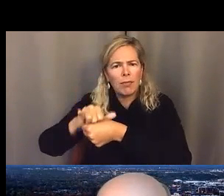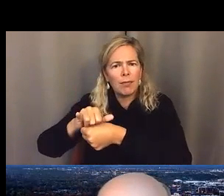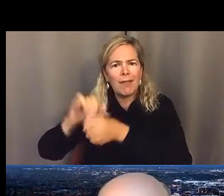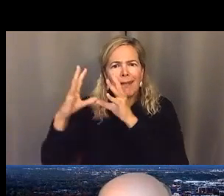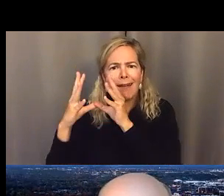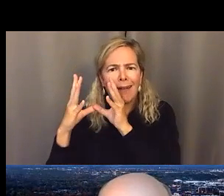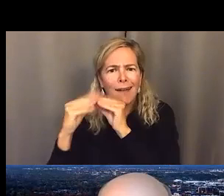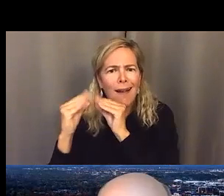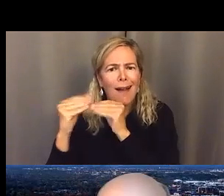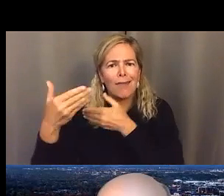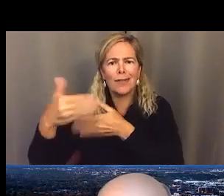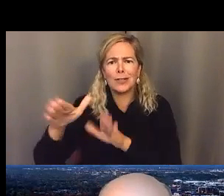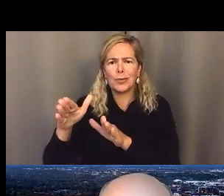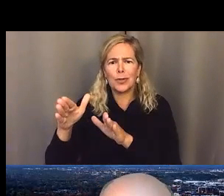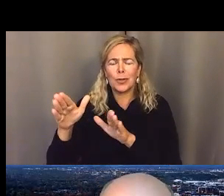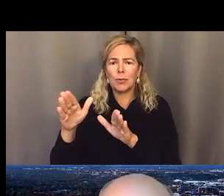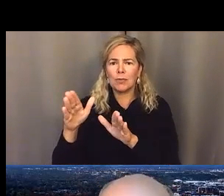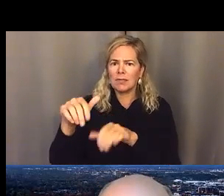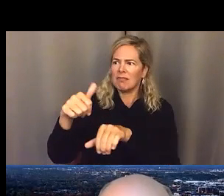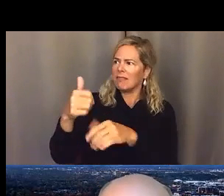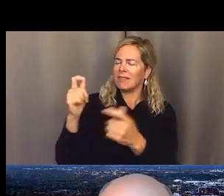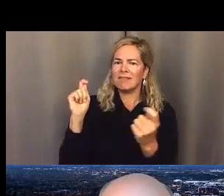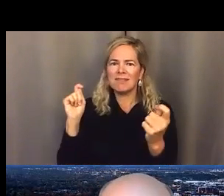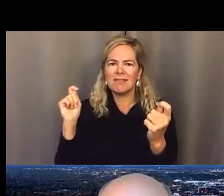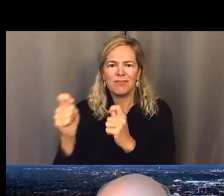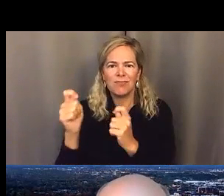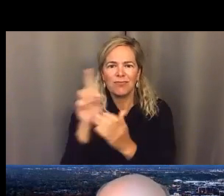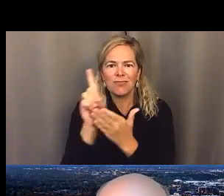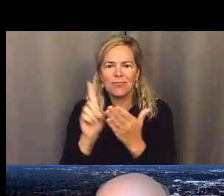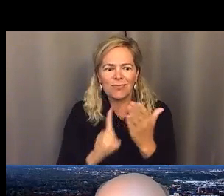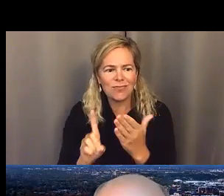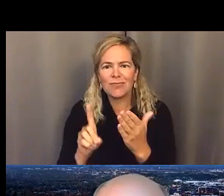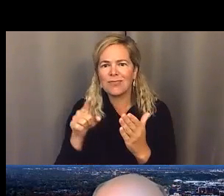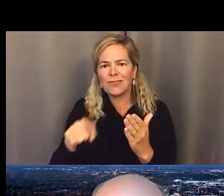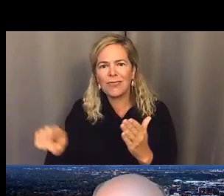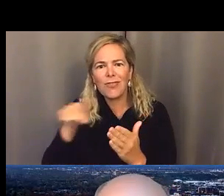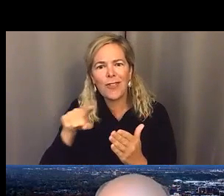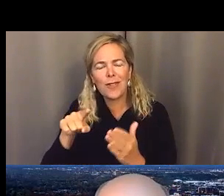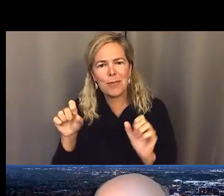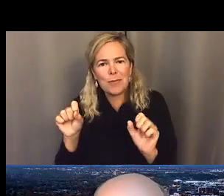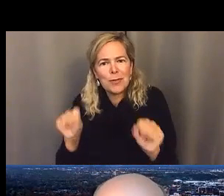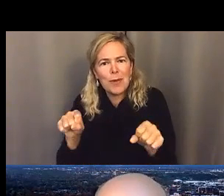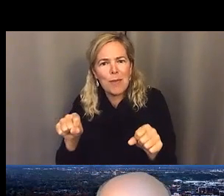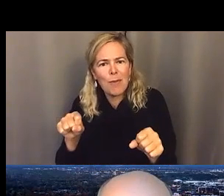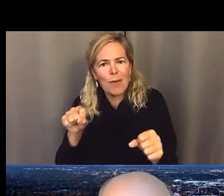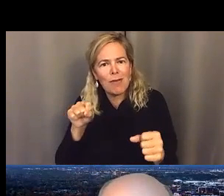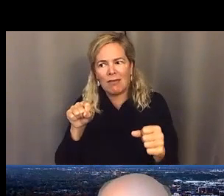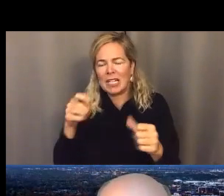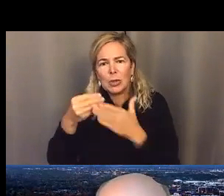and things like that, and design them for students to be able to go and study and have